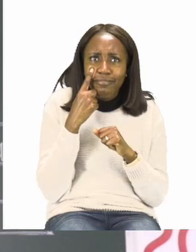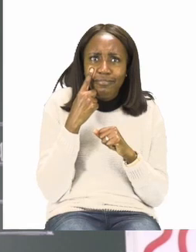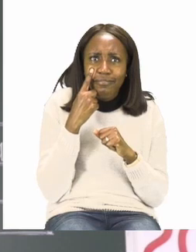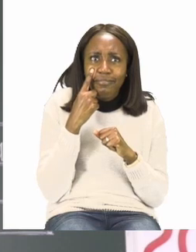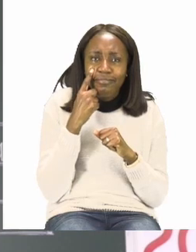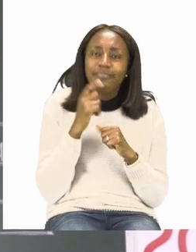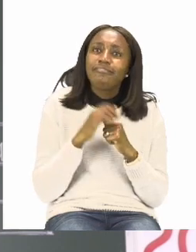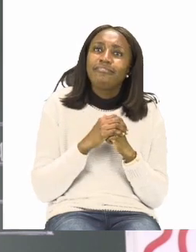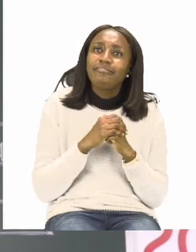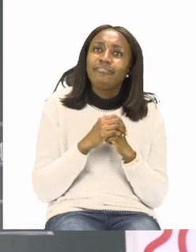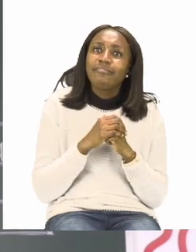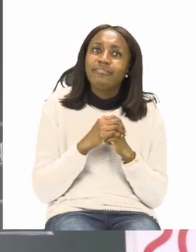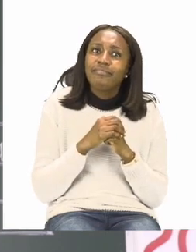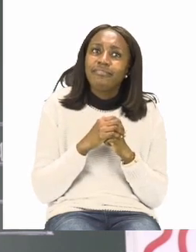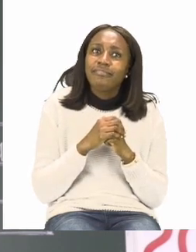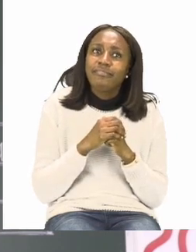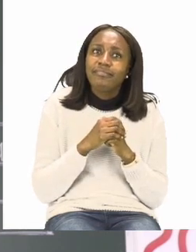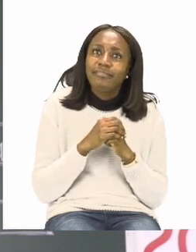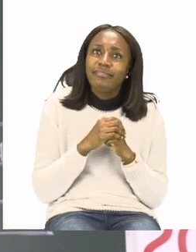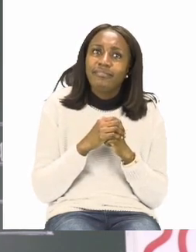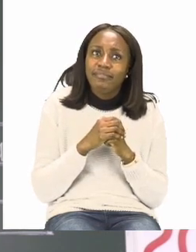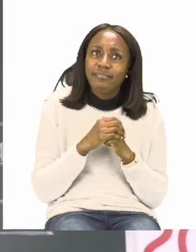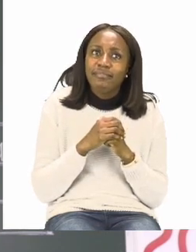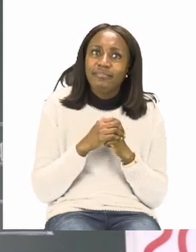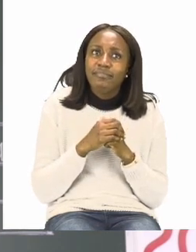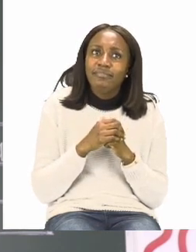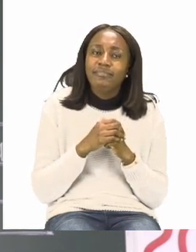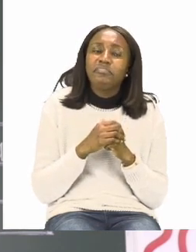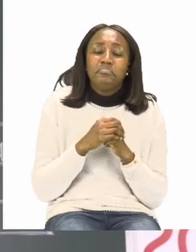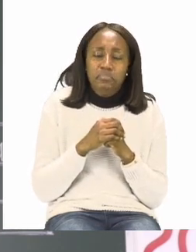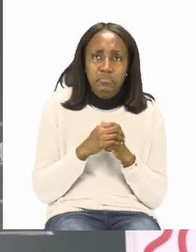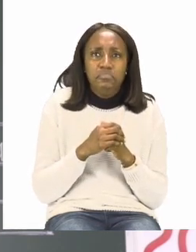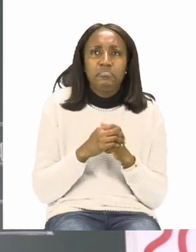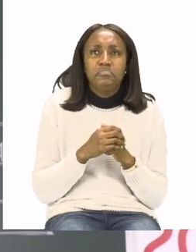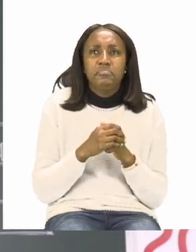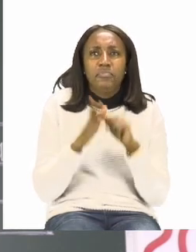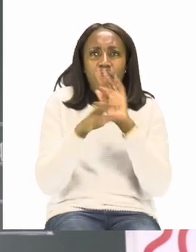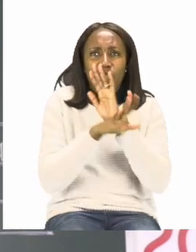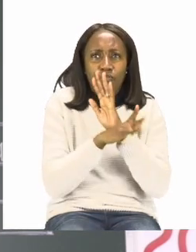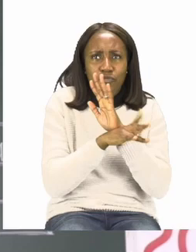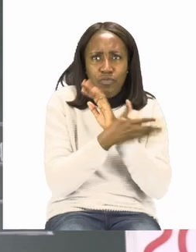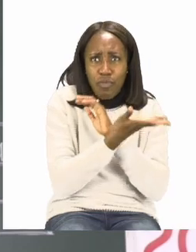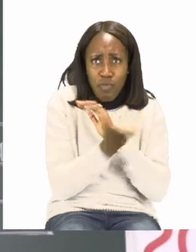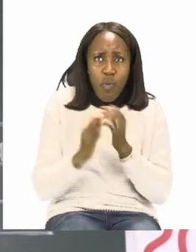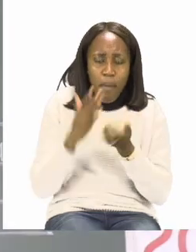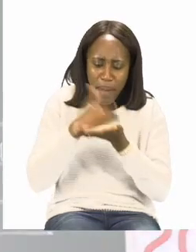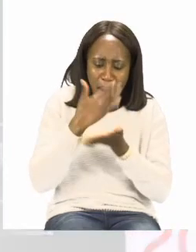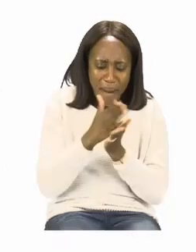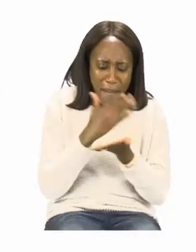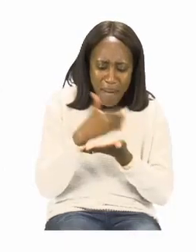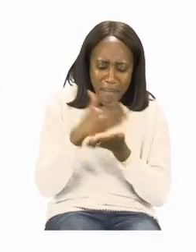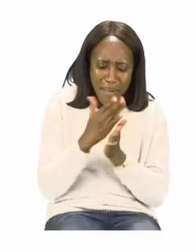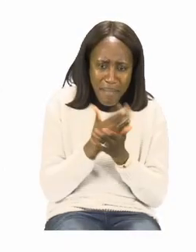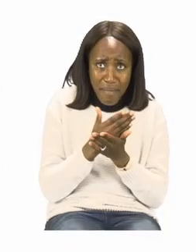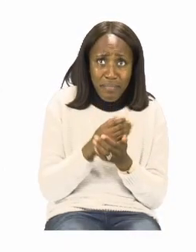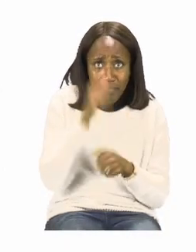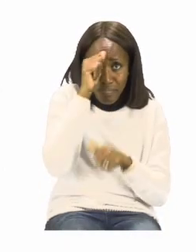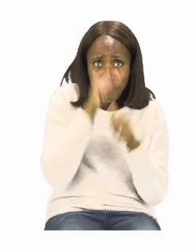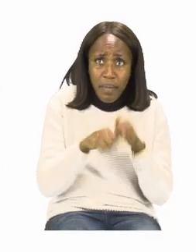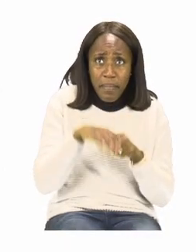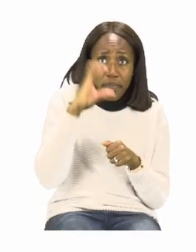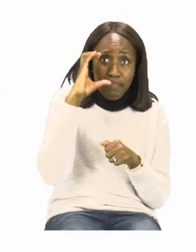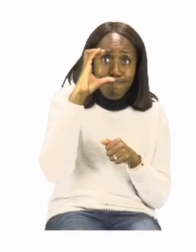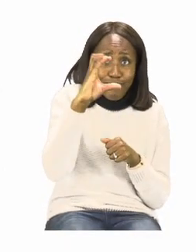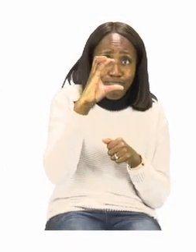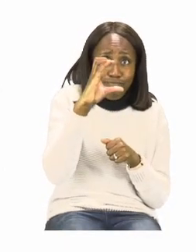cutting is cut all the fruits into small blocks. So we're going to start with the capital letter C for the